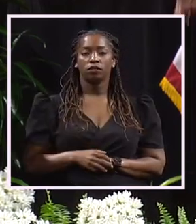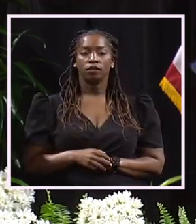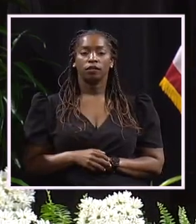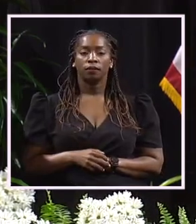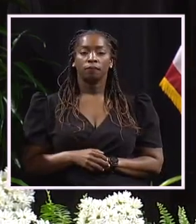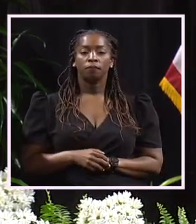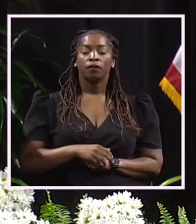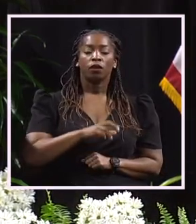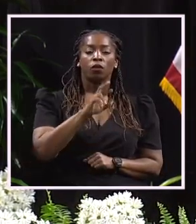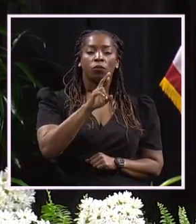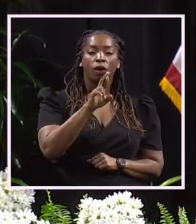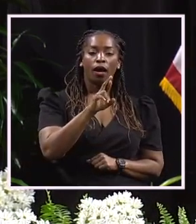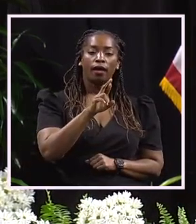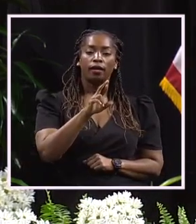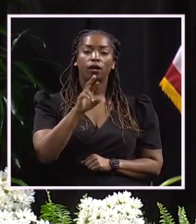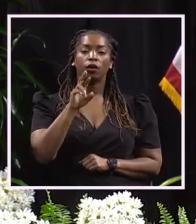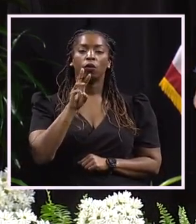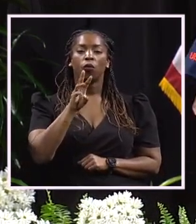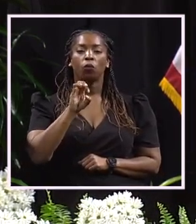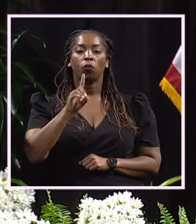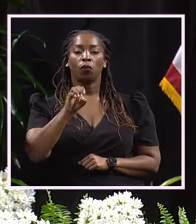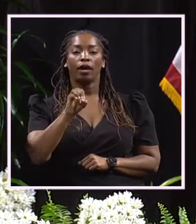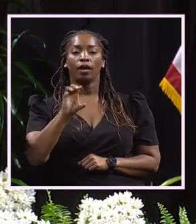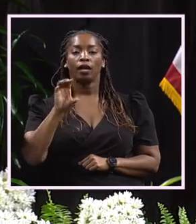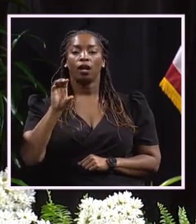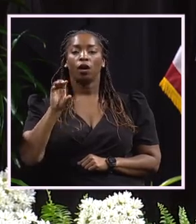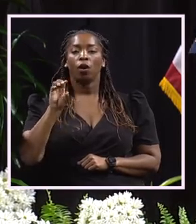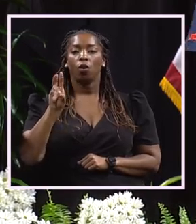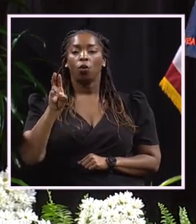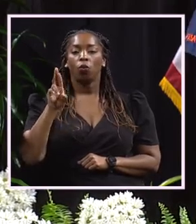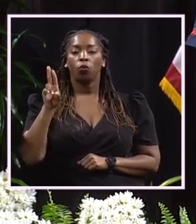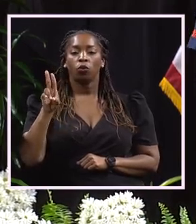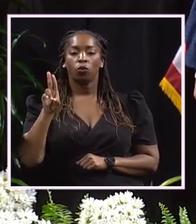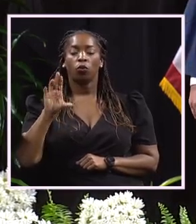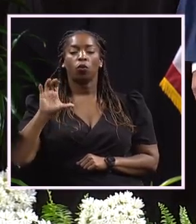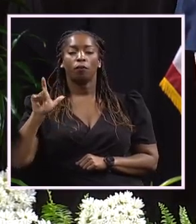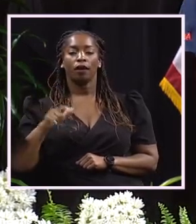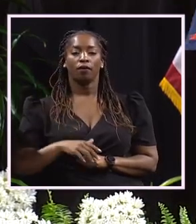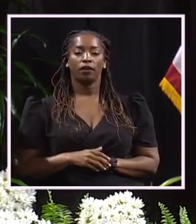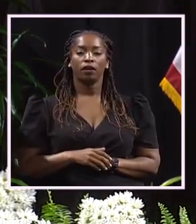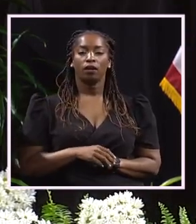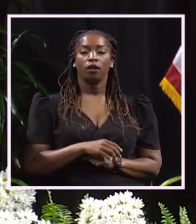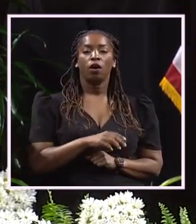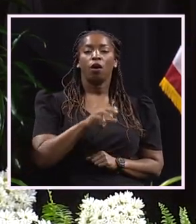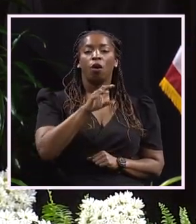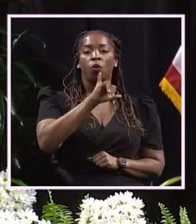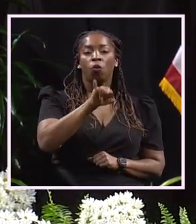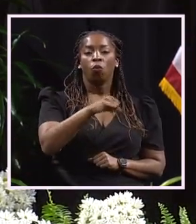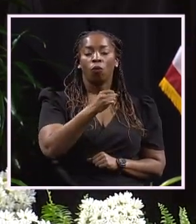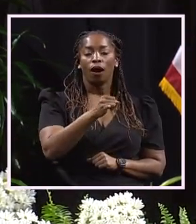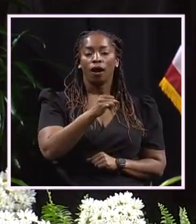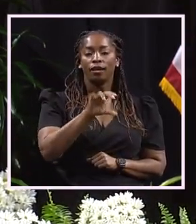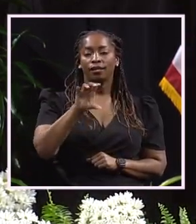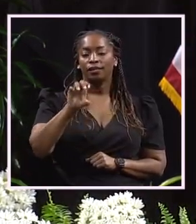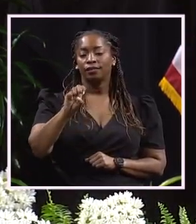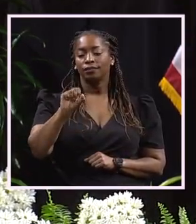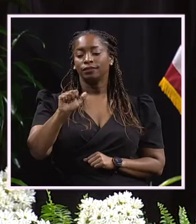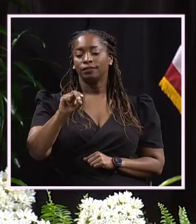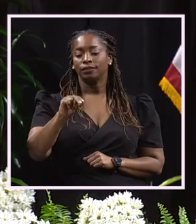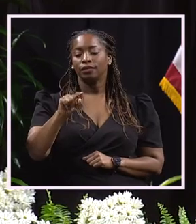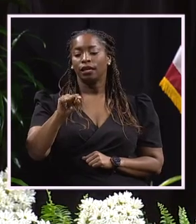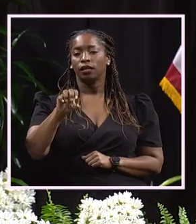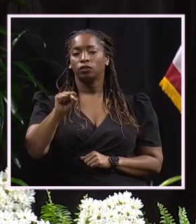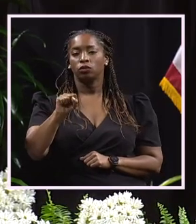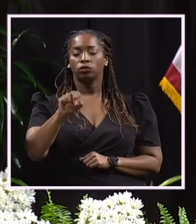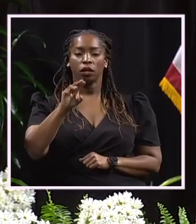Ryan Wayne Uhl, cum laude. Juan Elias Santos, magna cum laude.